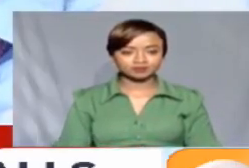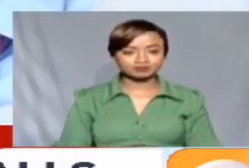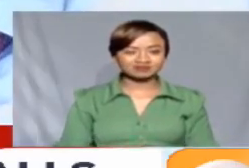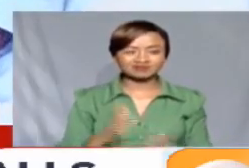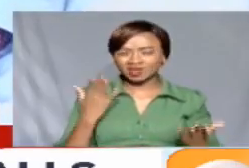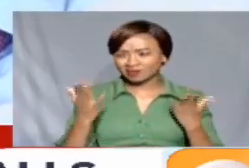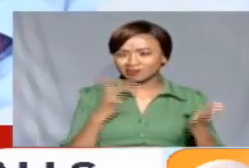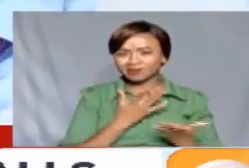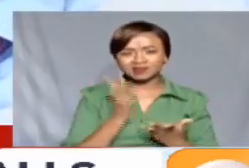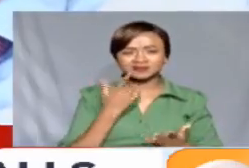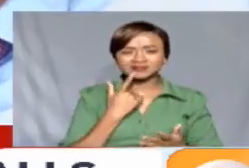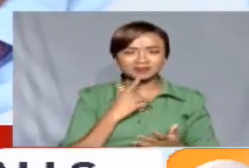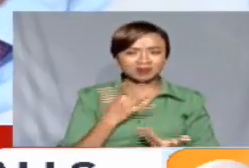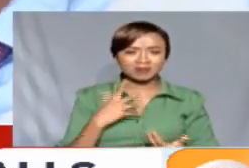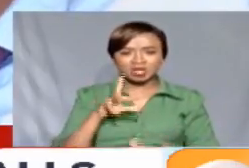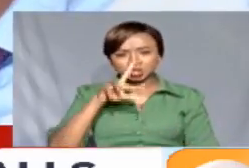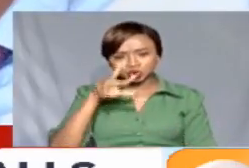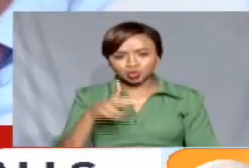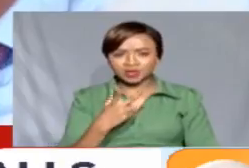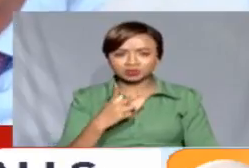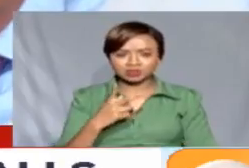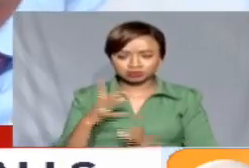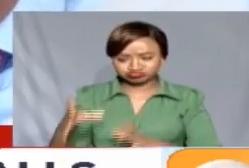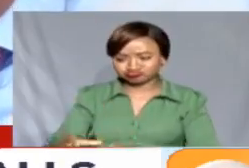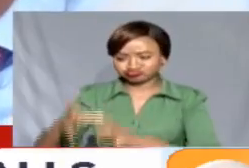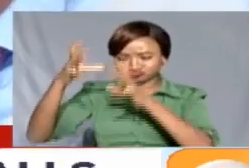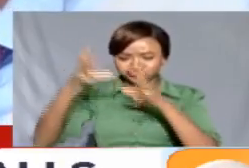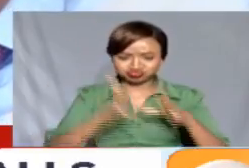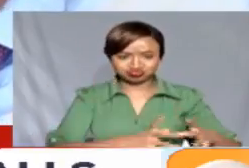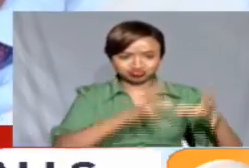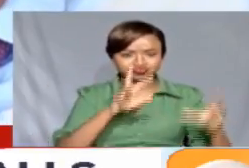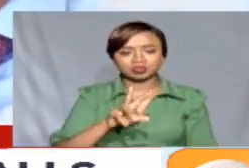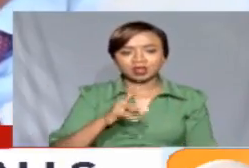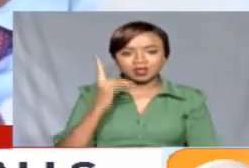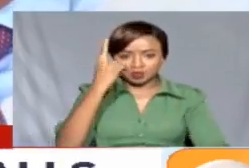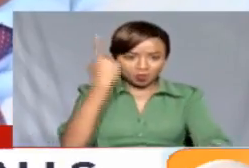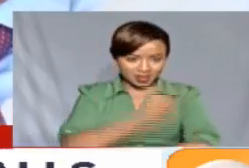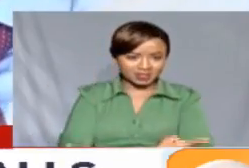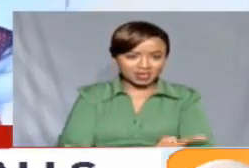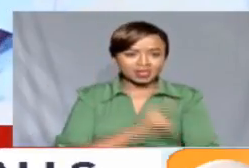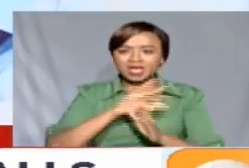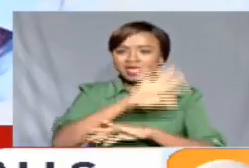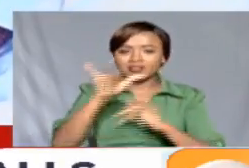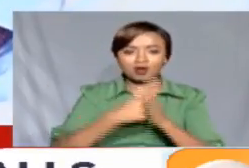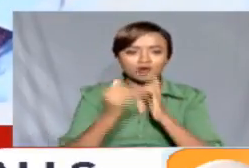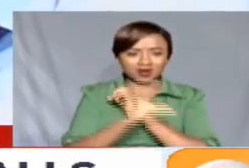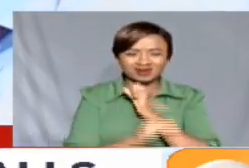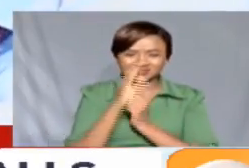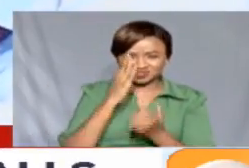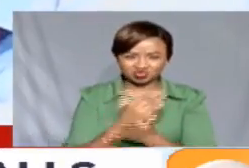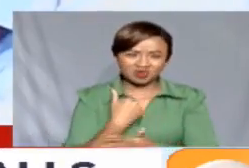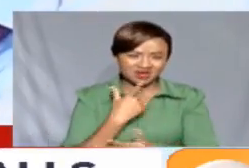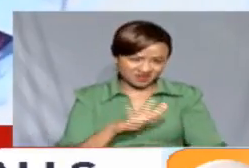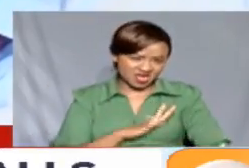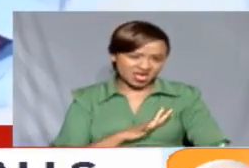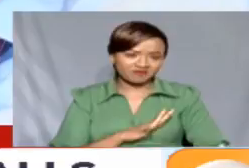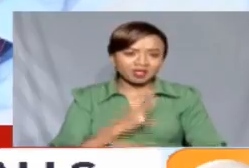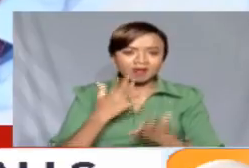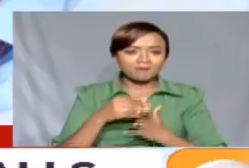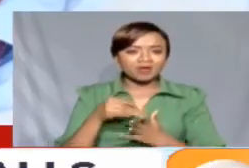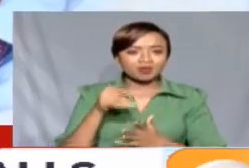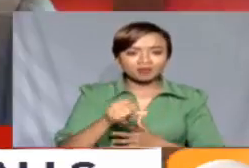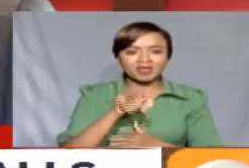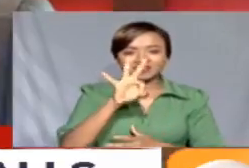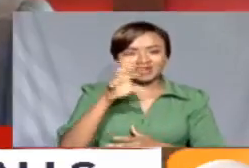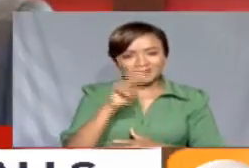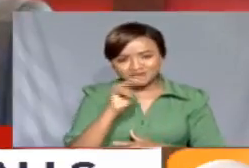1,000 or 2,000 cylinders a day in all over the country, that should be sufficient. That will cost us maybe 3 million